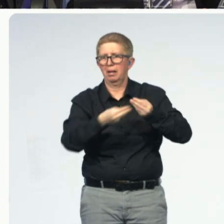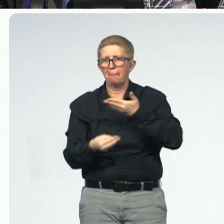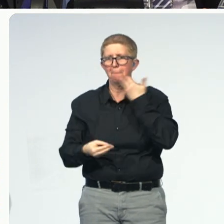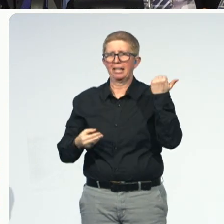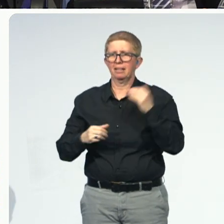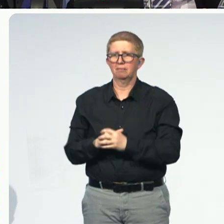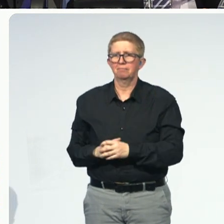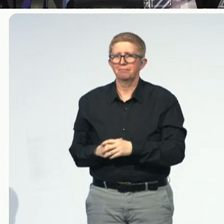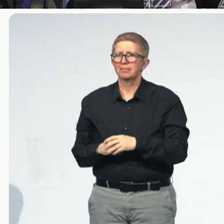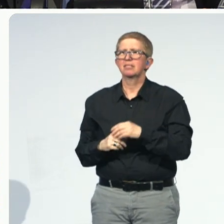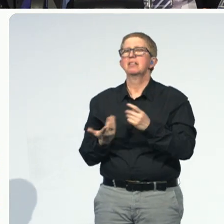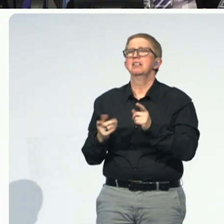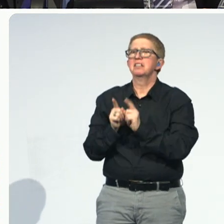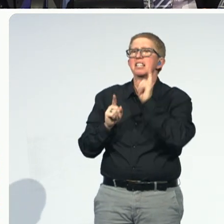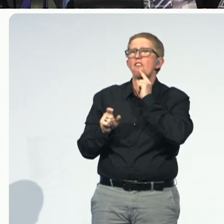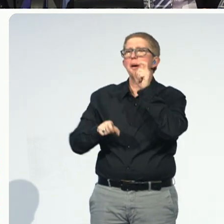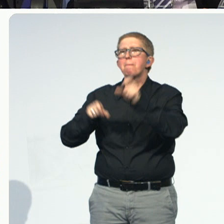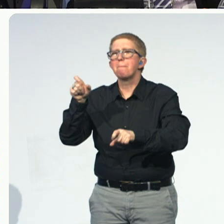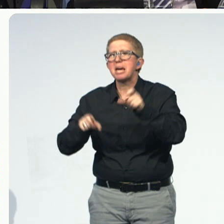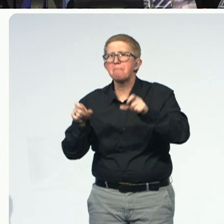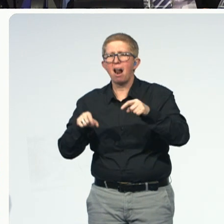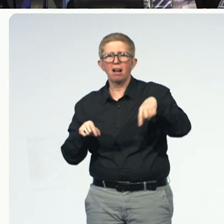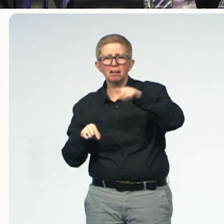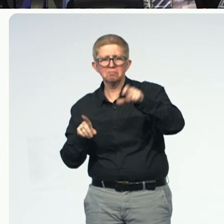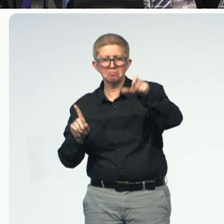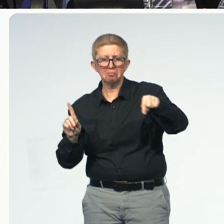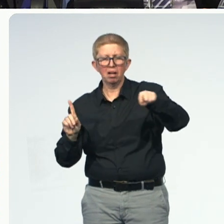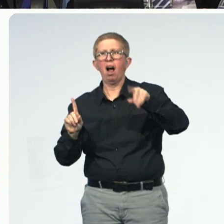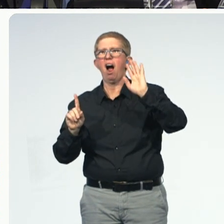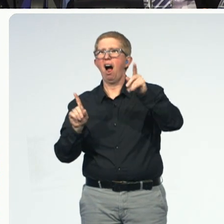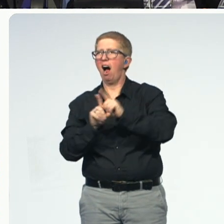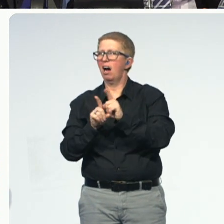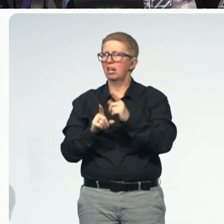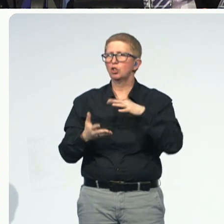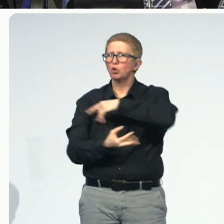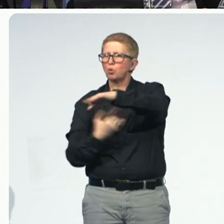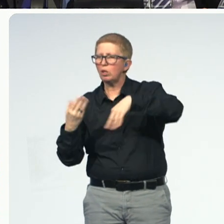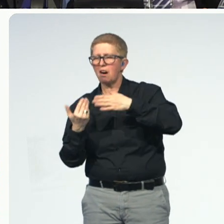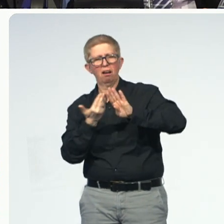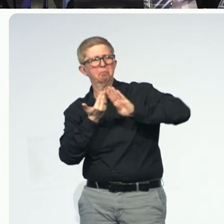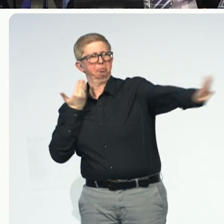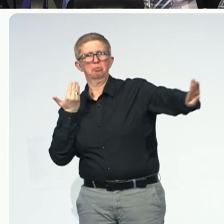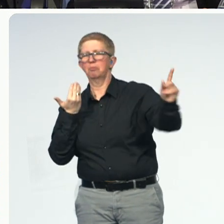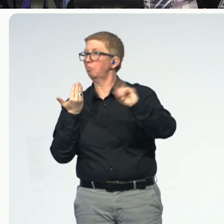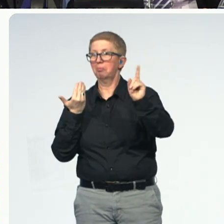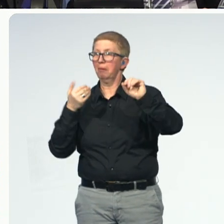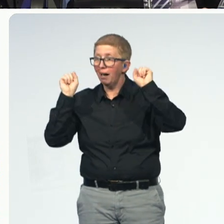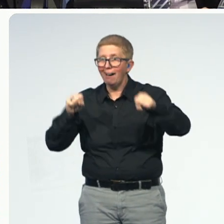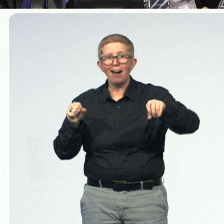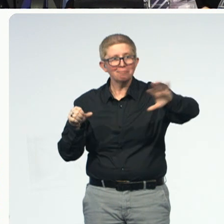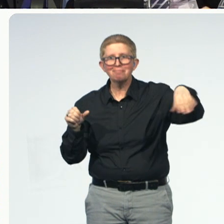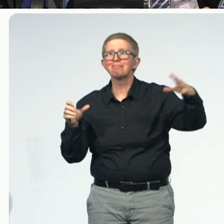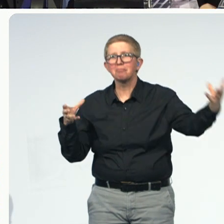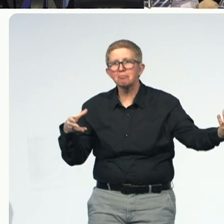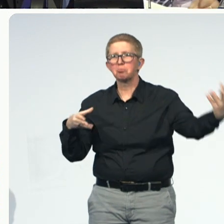deprived in the society. Deprivation is arisen from insufficient social support and the absence of equal